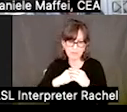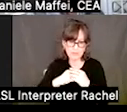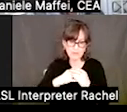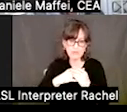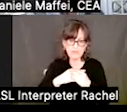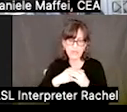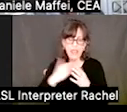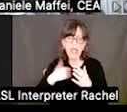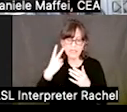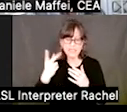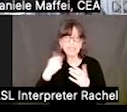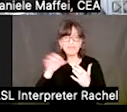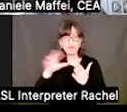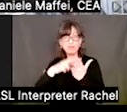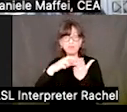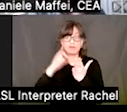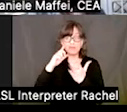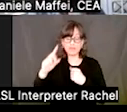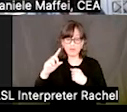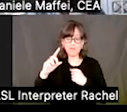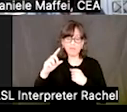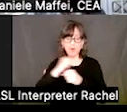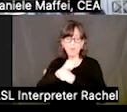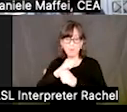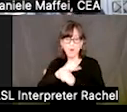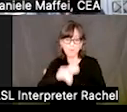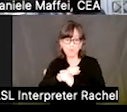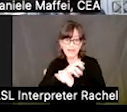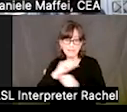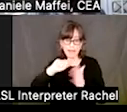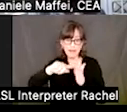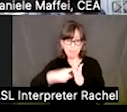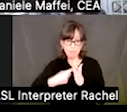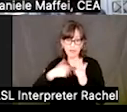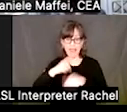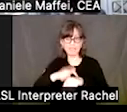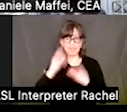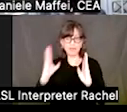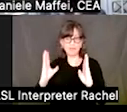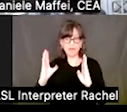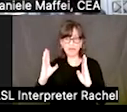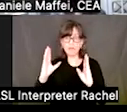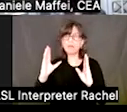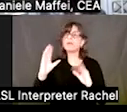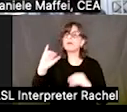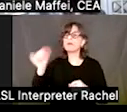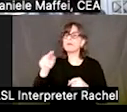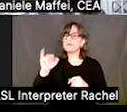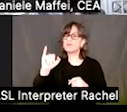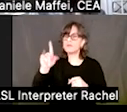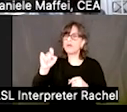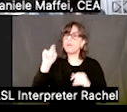there's a question. If you register for Brace and Bolt, is there a time frame when the work has to get done, Janiel? Yeah, absolutely. With a grant program, we have to have